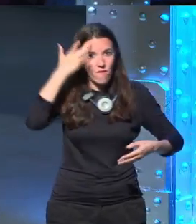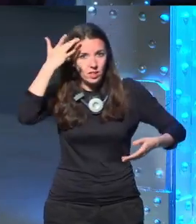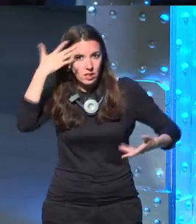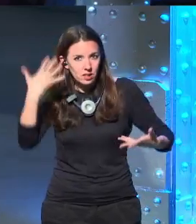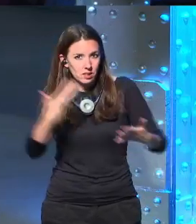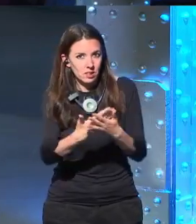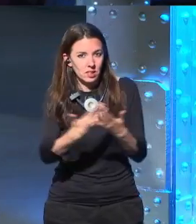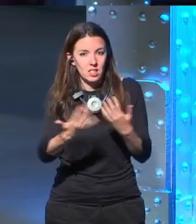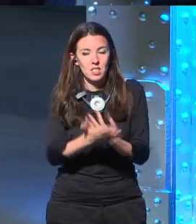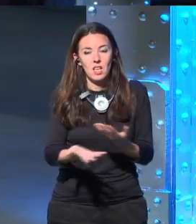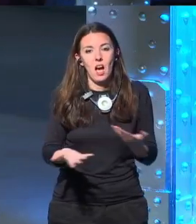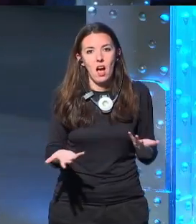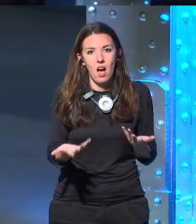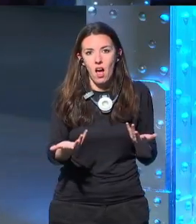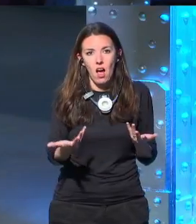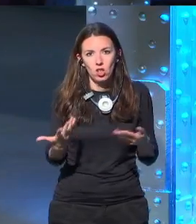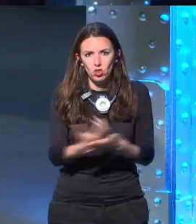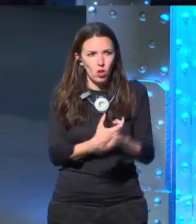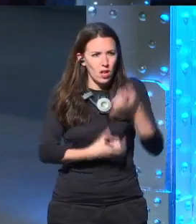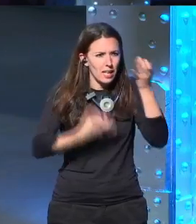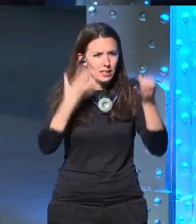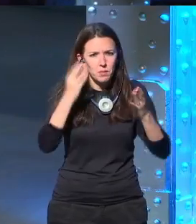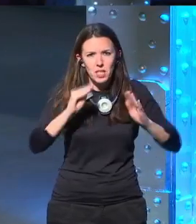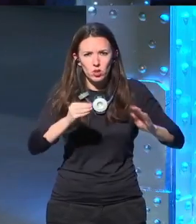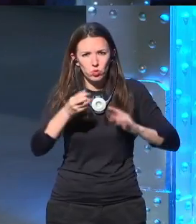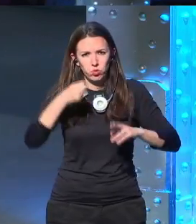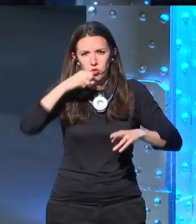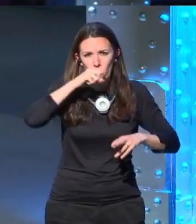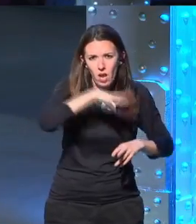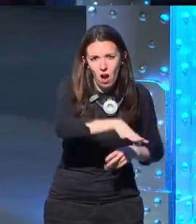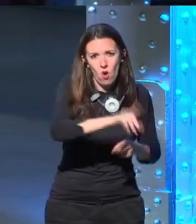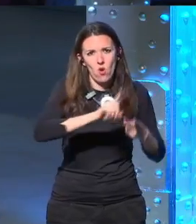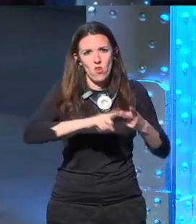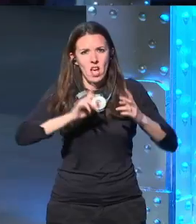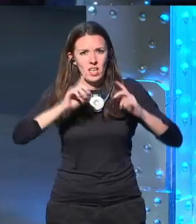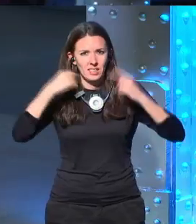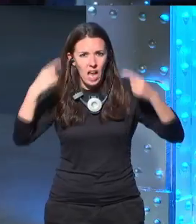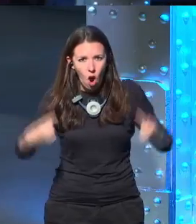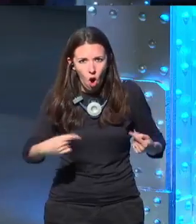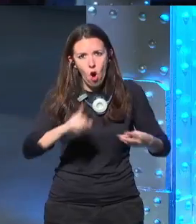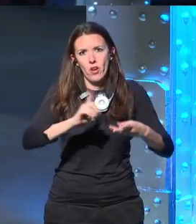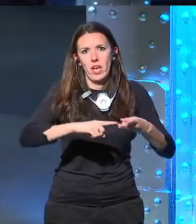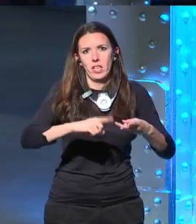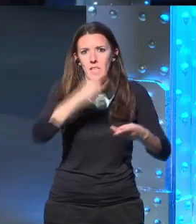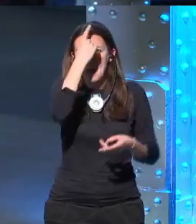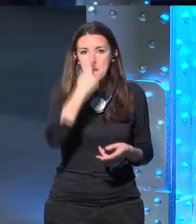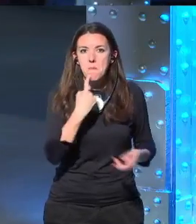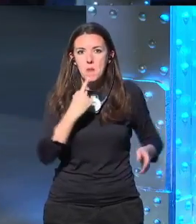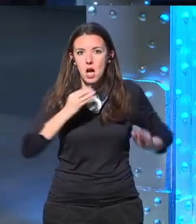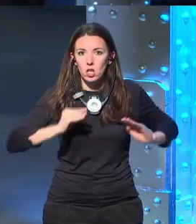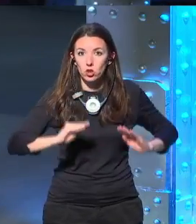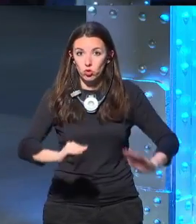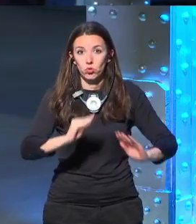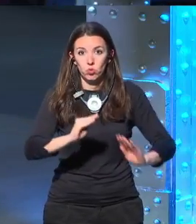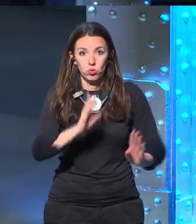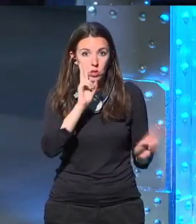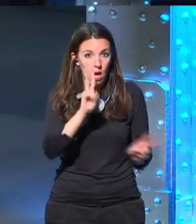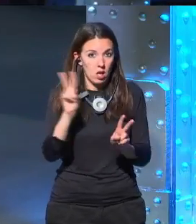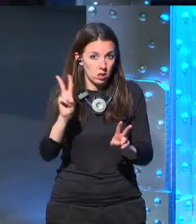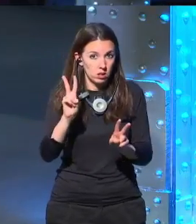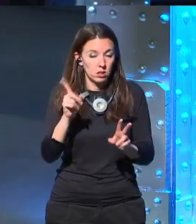wings with lions roaring, but also dragons' heads. A picture of him in which we see